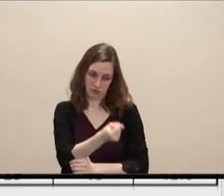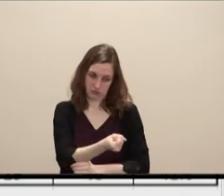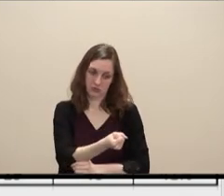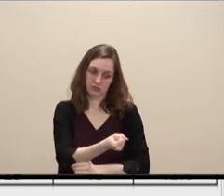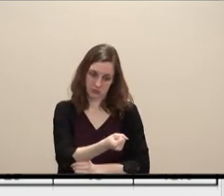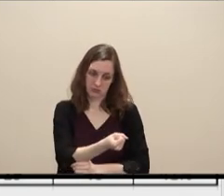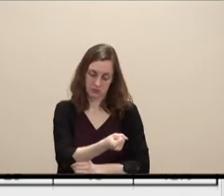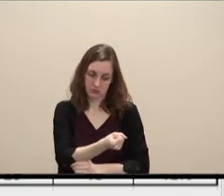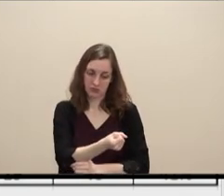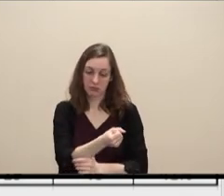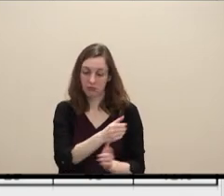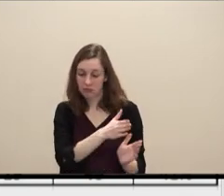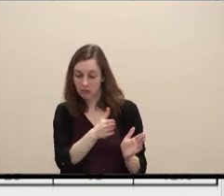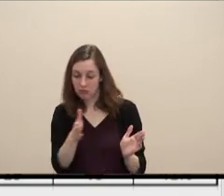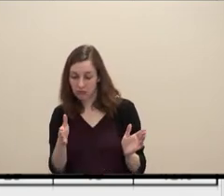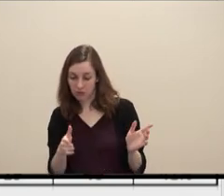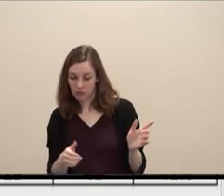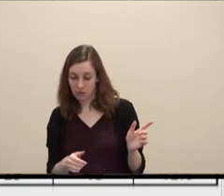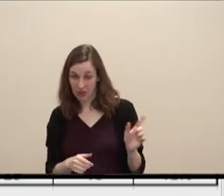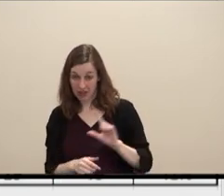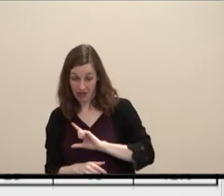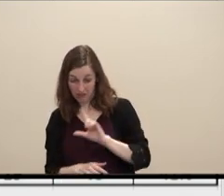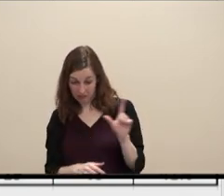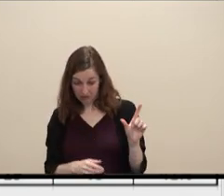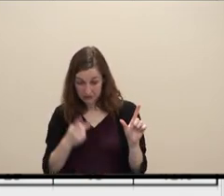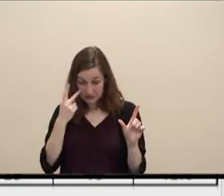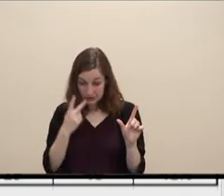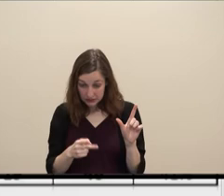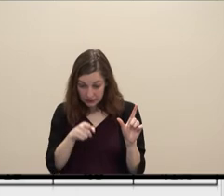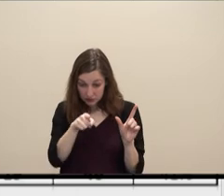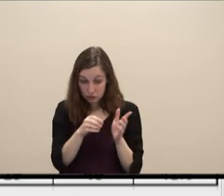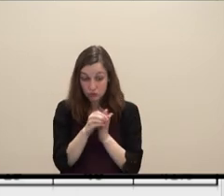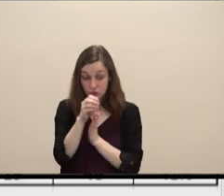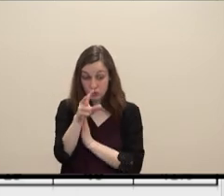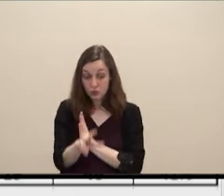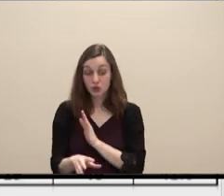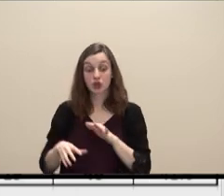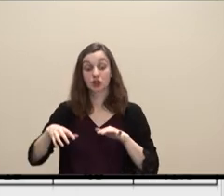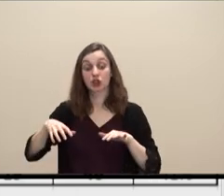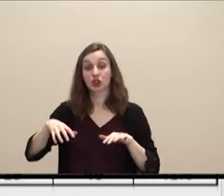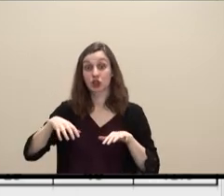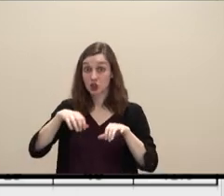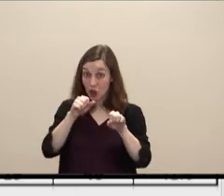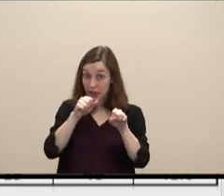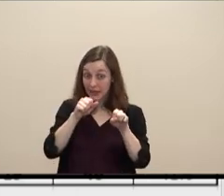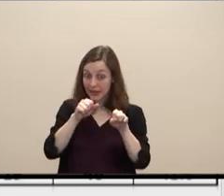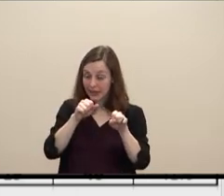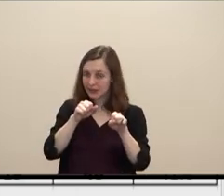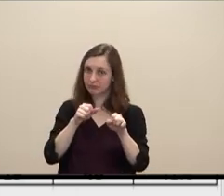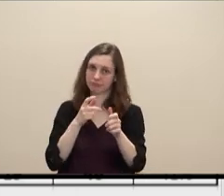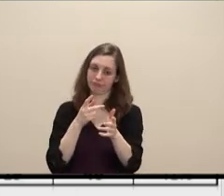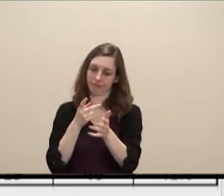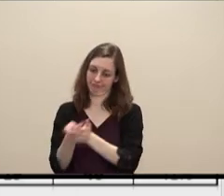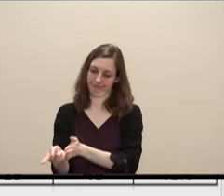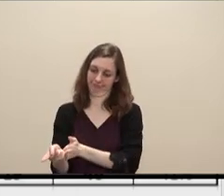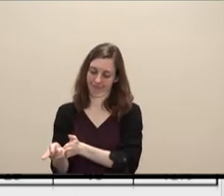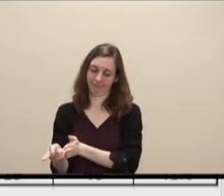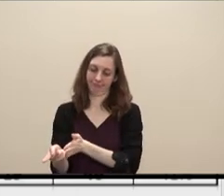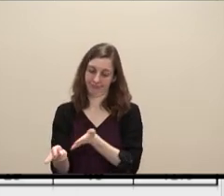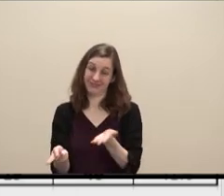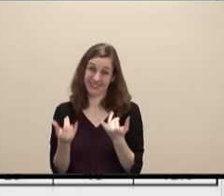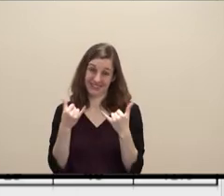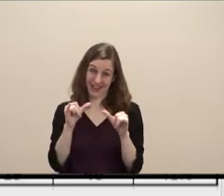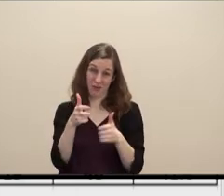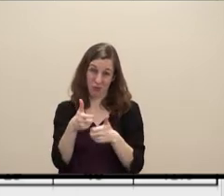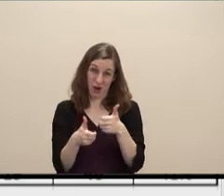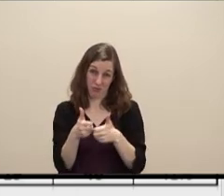all the way to the left, you'll see the percent of students who took it but didn't pass. So it's still causing a problem even through